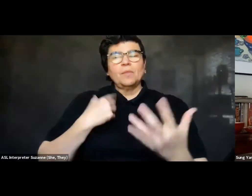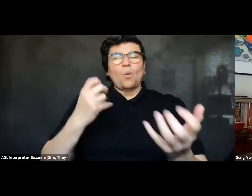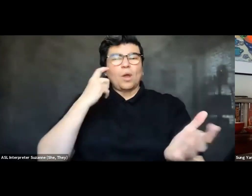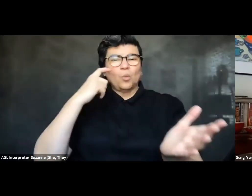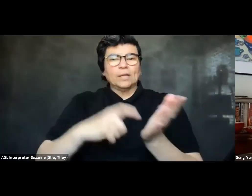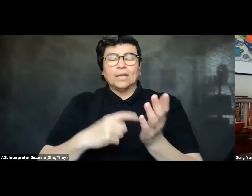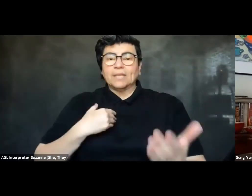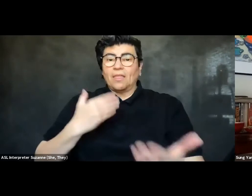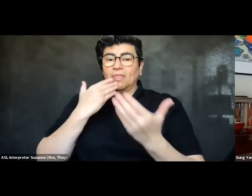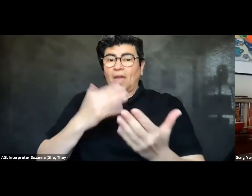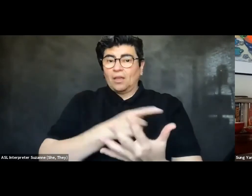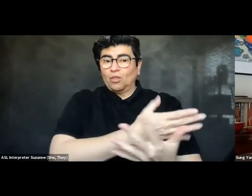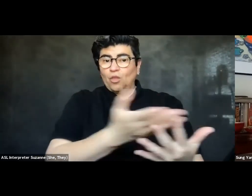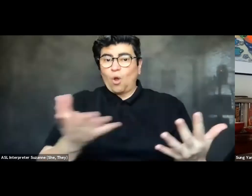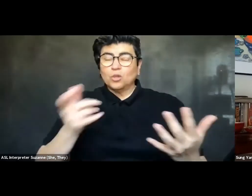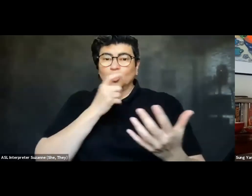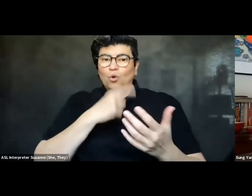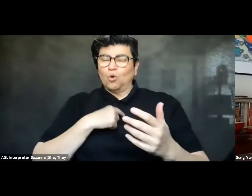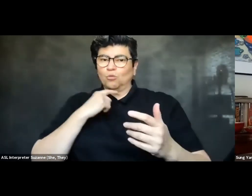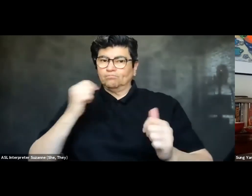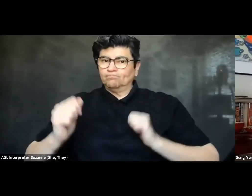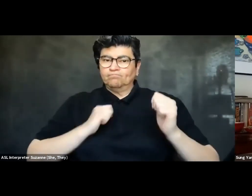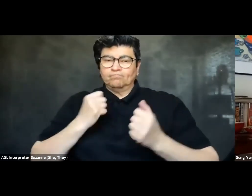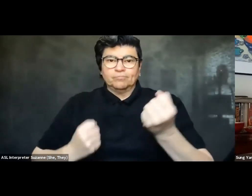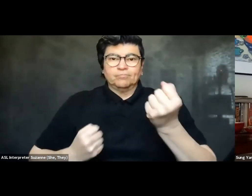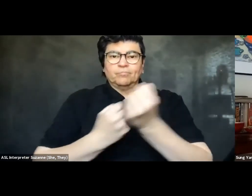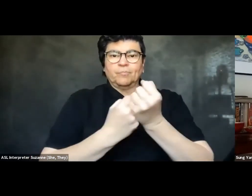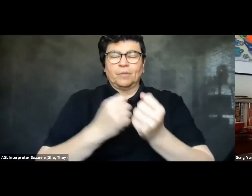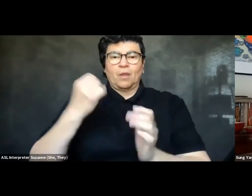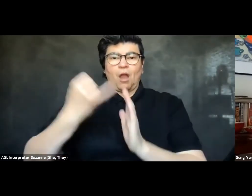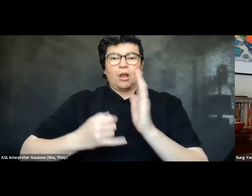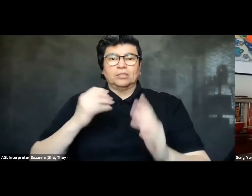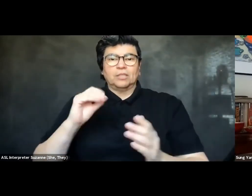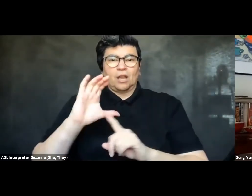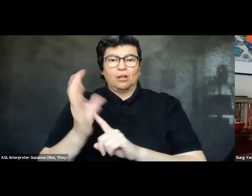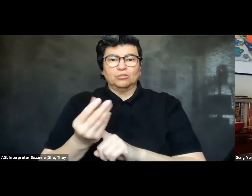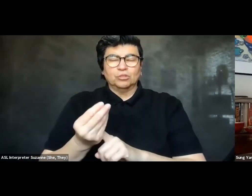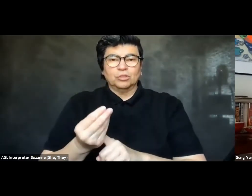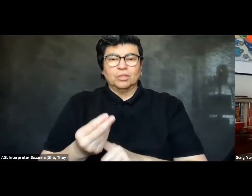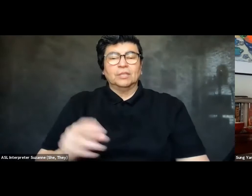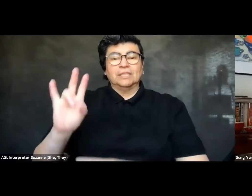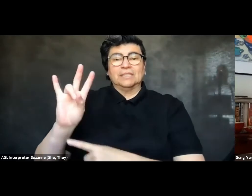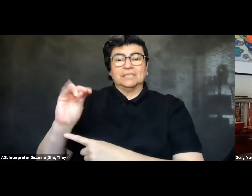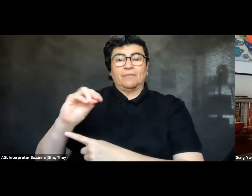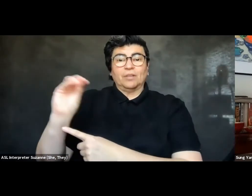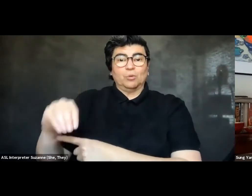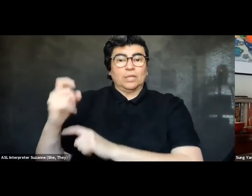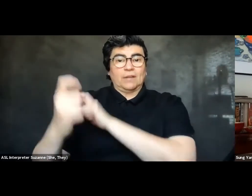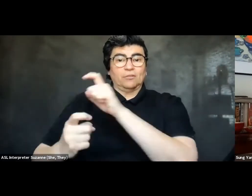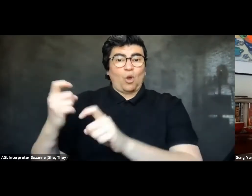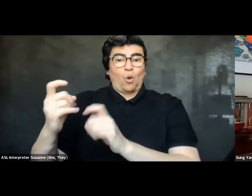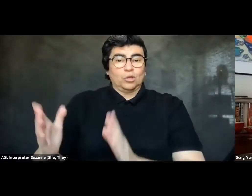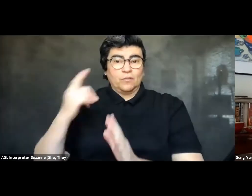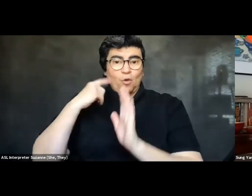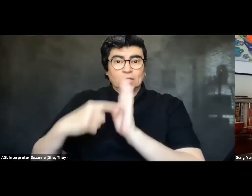and thank those who've stepped up in the past year to support arts and culture. 70% of donors, for example,